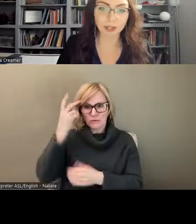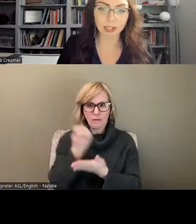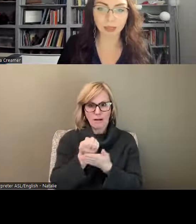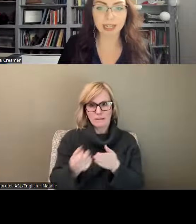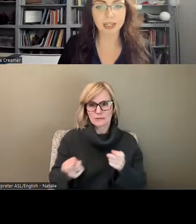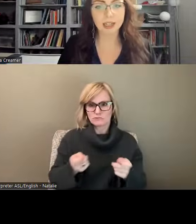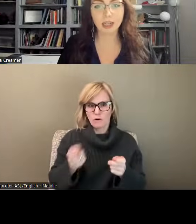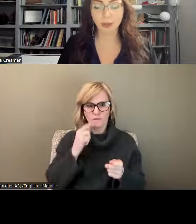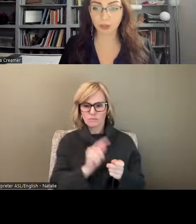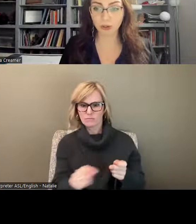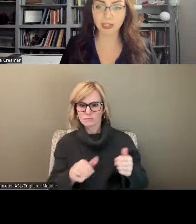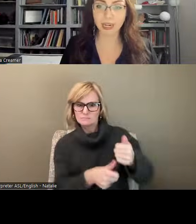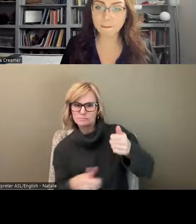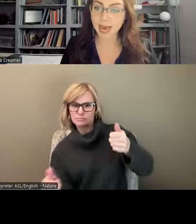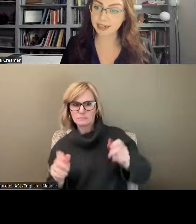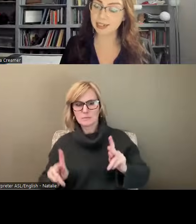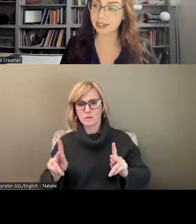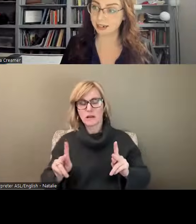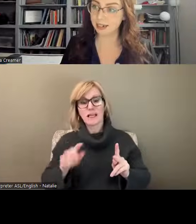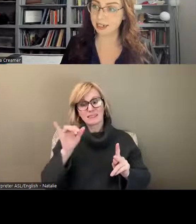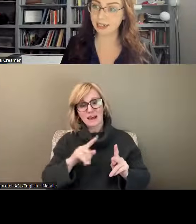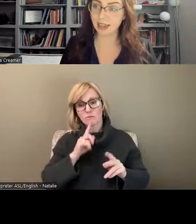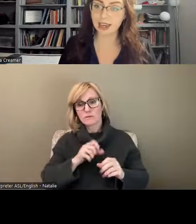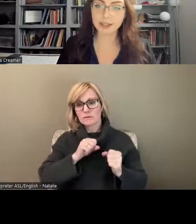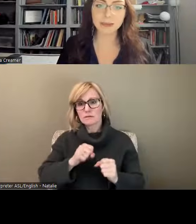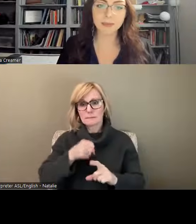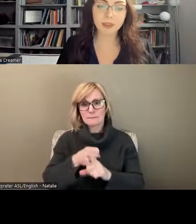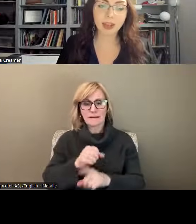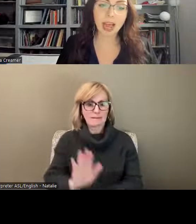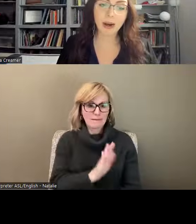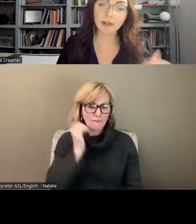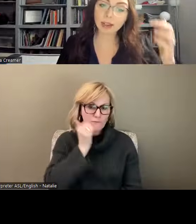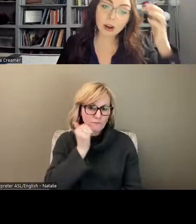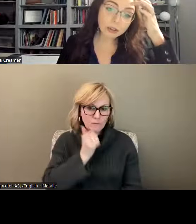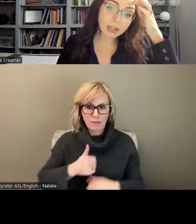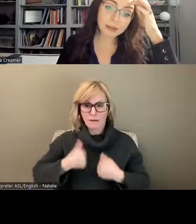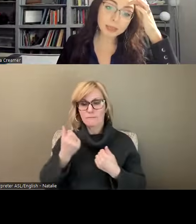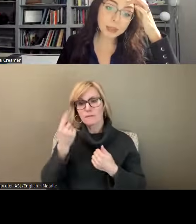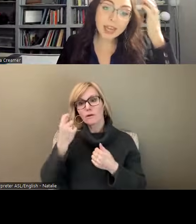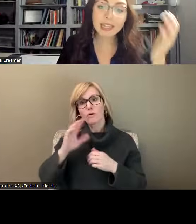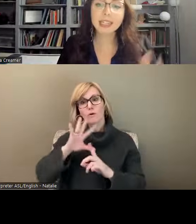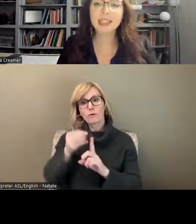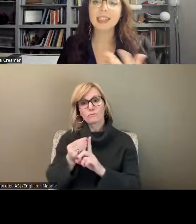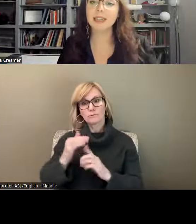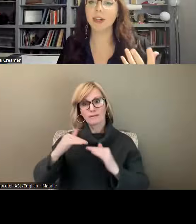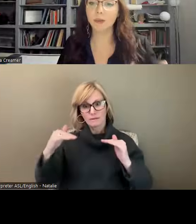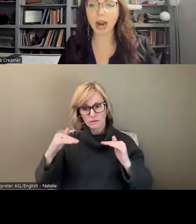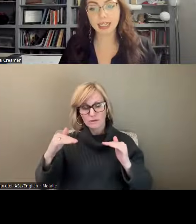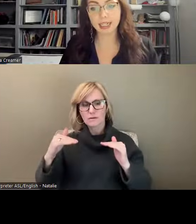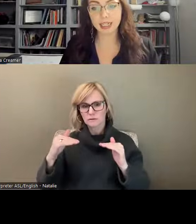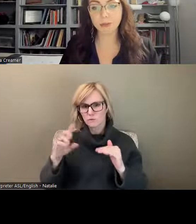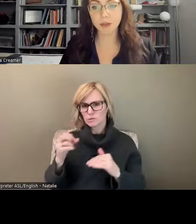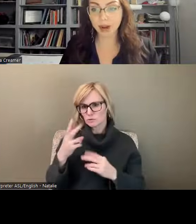control over their subjects, which thoroughly impacted their daily lives. However, at the cultural level, we do tend to see that